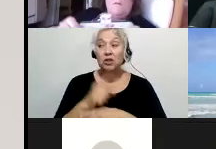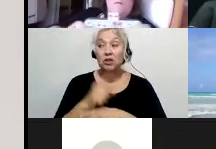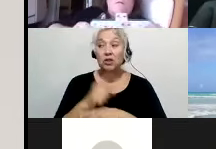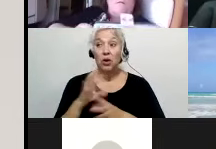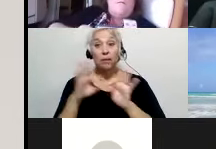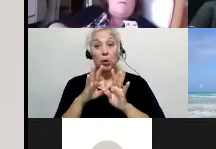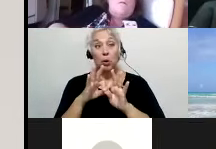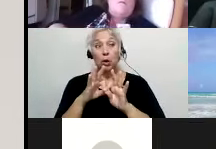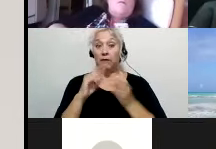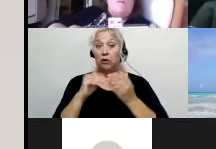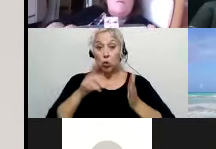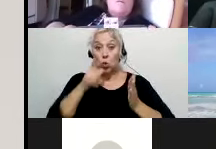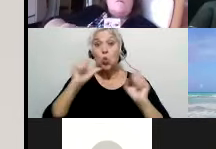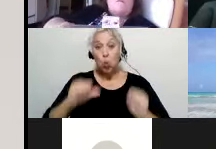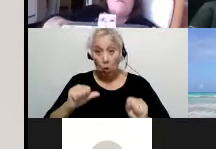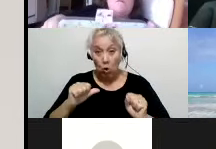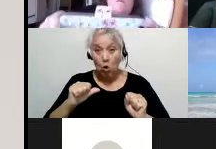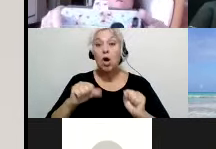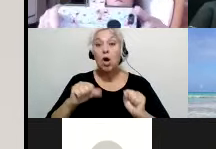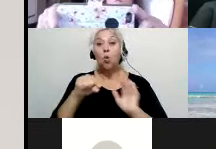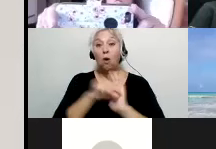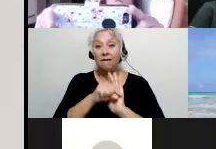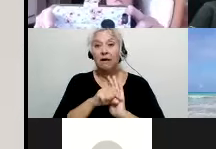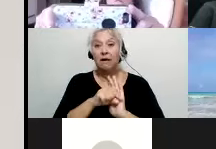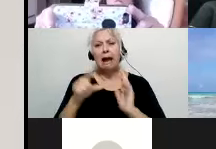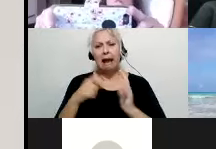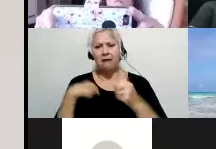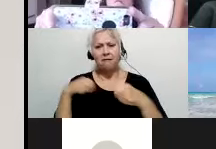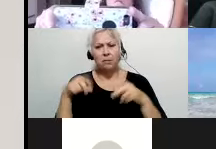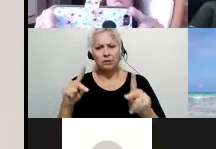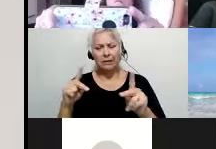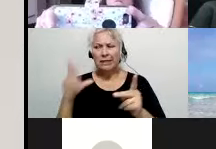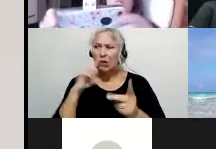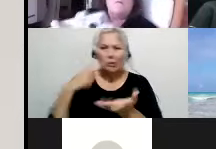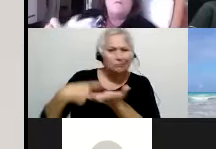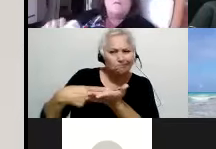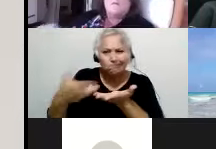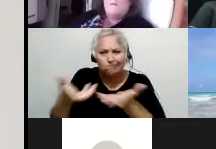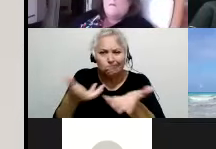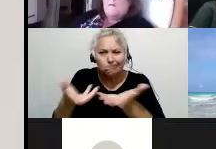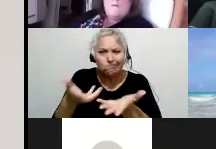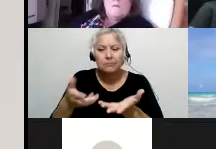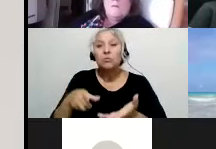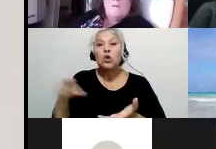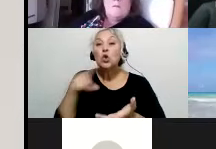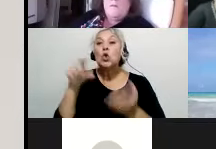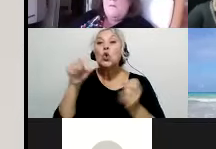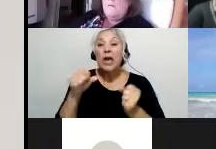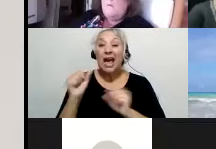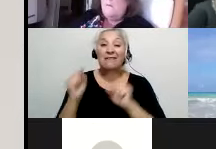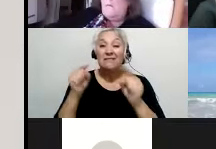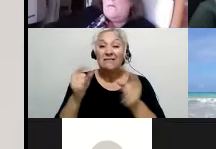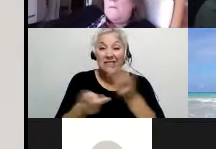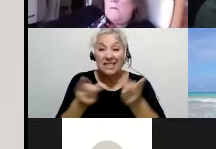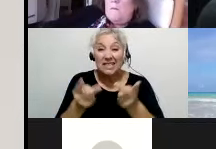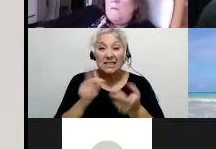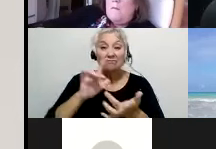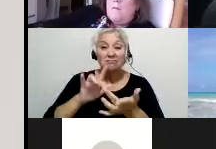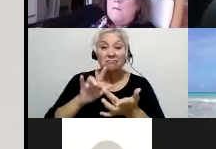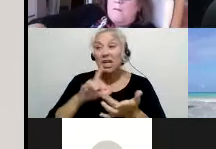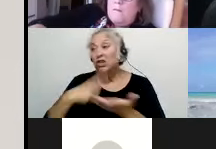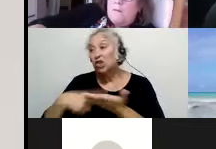could potentially qualify have that opportunity. So we need to be having those conversations, and you can visit. I recommend you talk to your